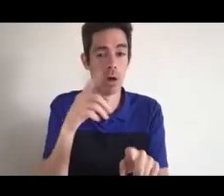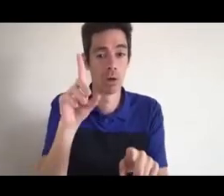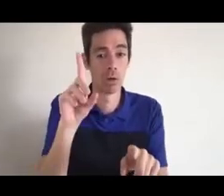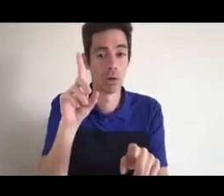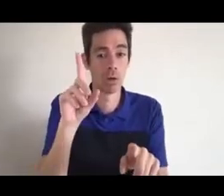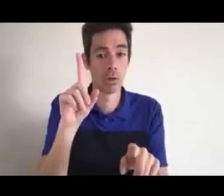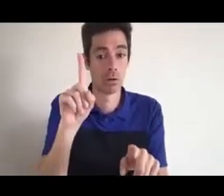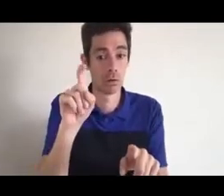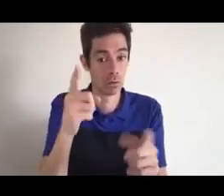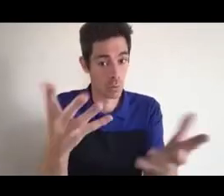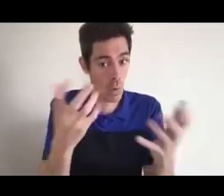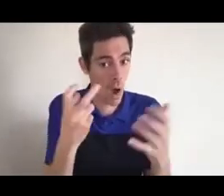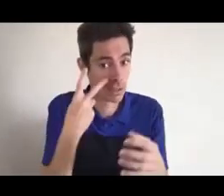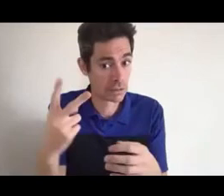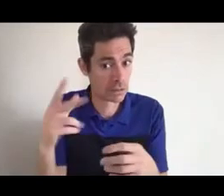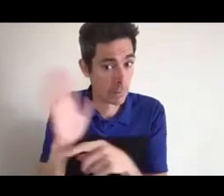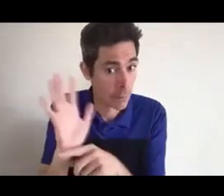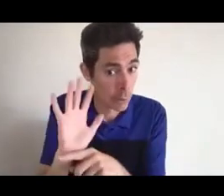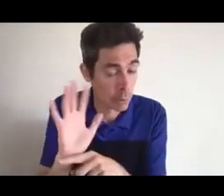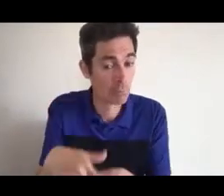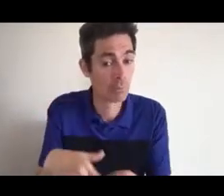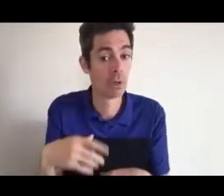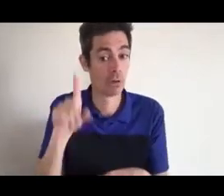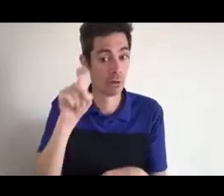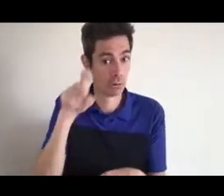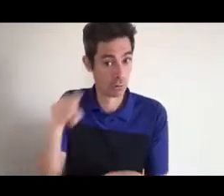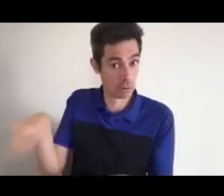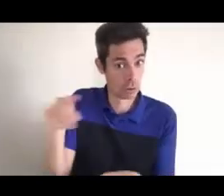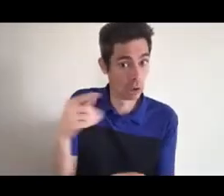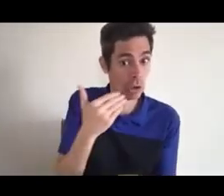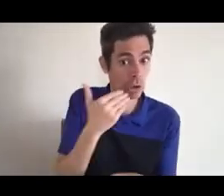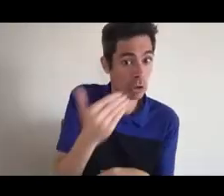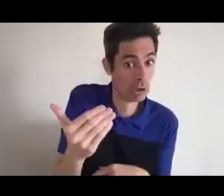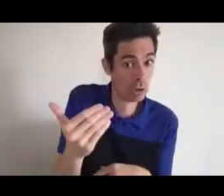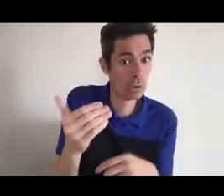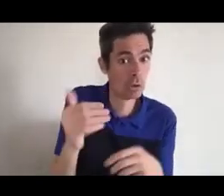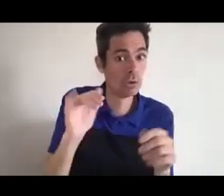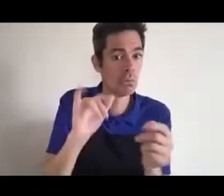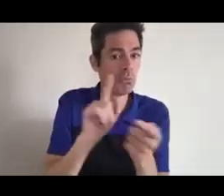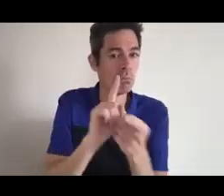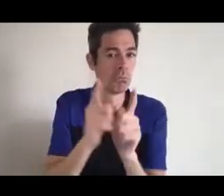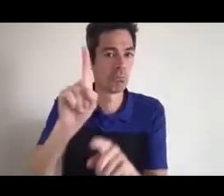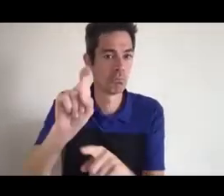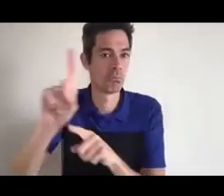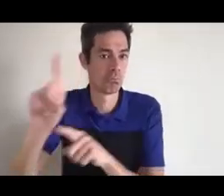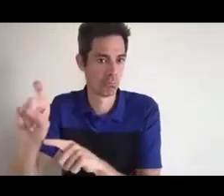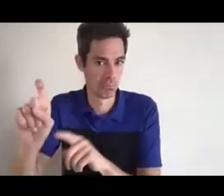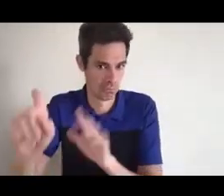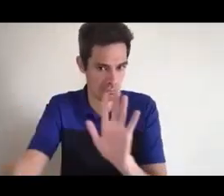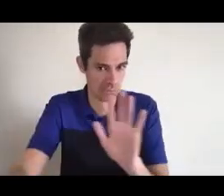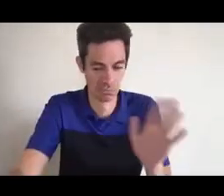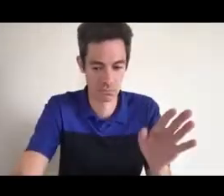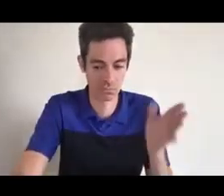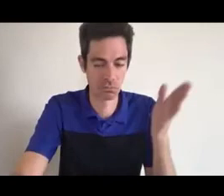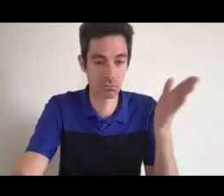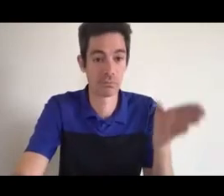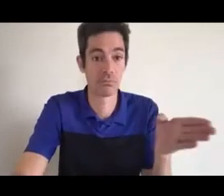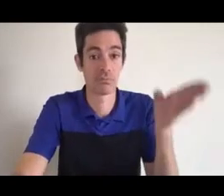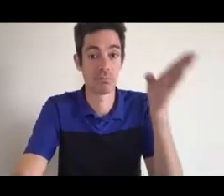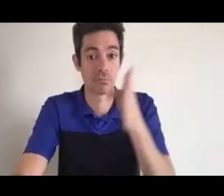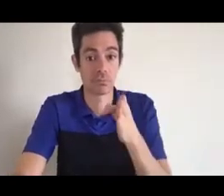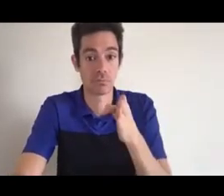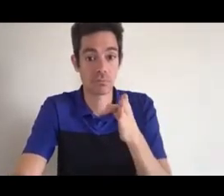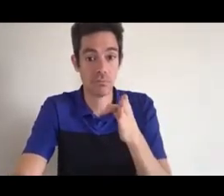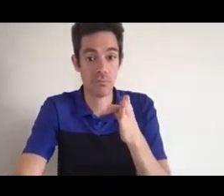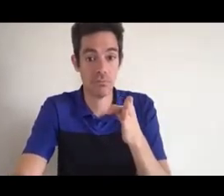So for yes, no, do you want to see a movie? Is this good? And so again, you're starting